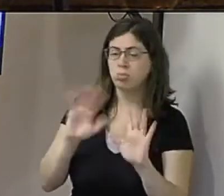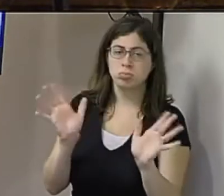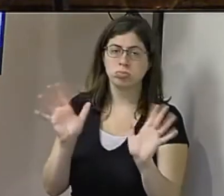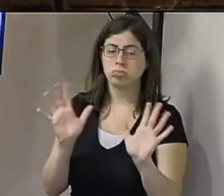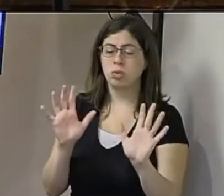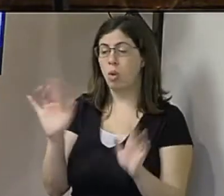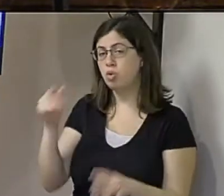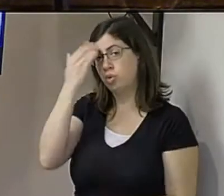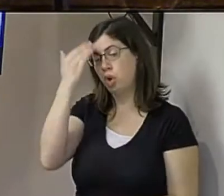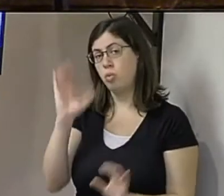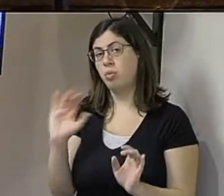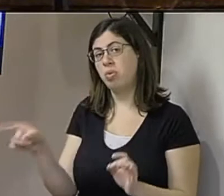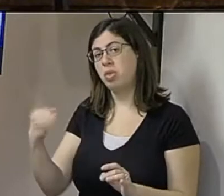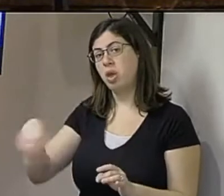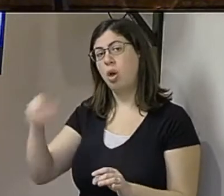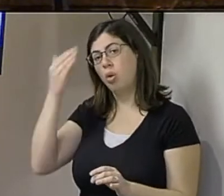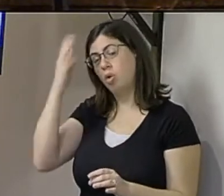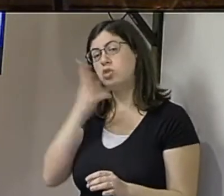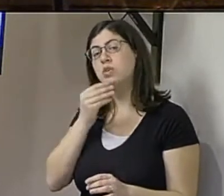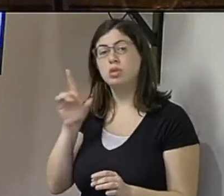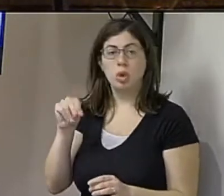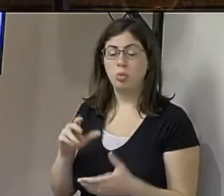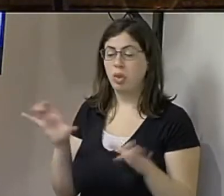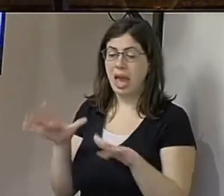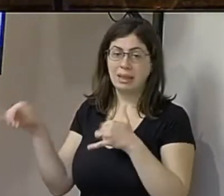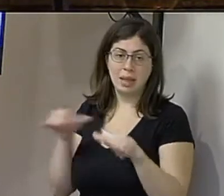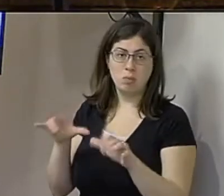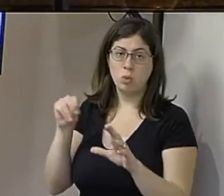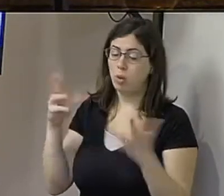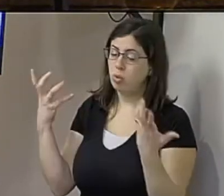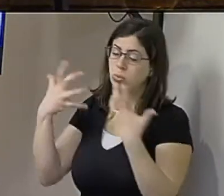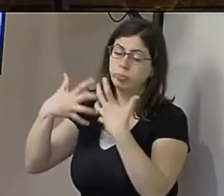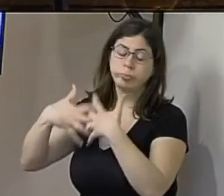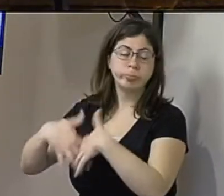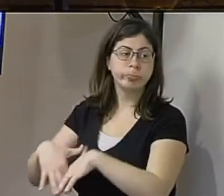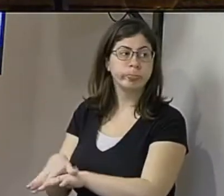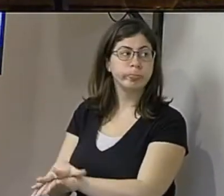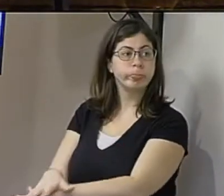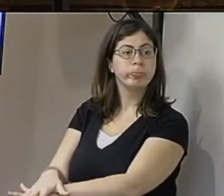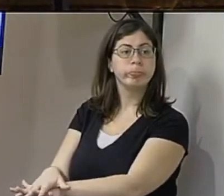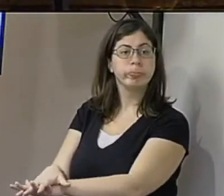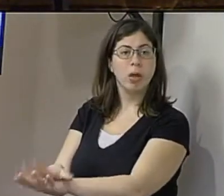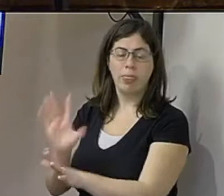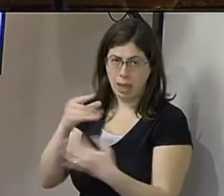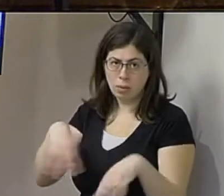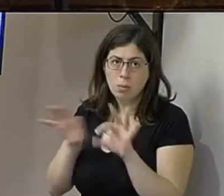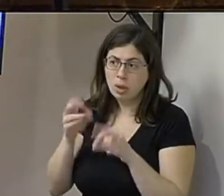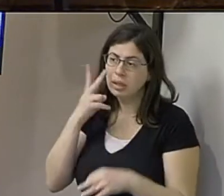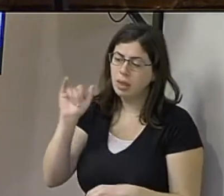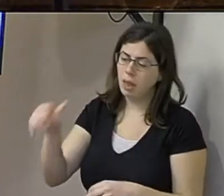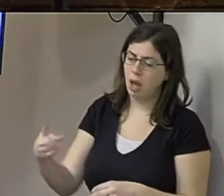just so you know, nobody knew that they were Jews because they weren't acting like God's people. They were just fitting right in. So that's important for us to see.